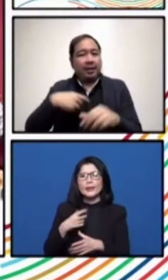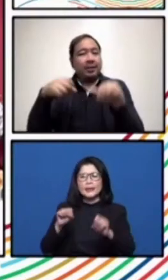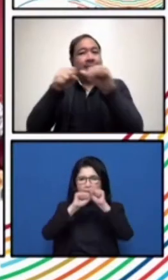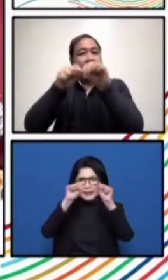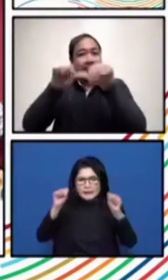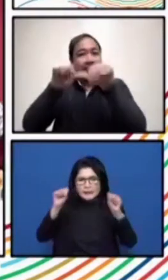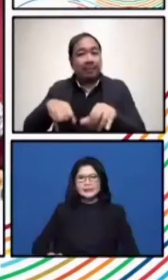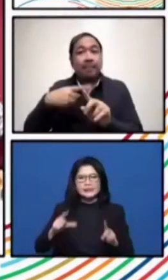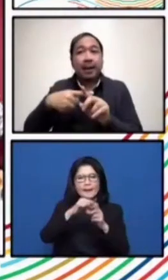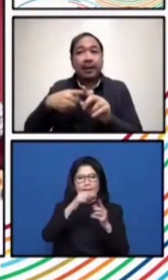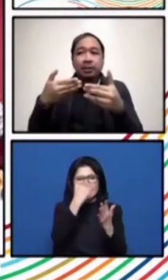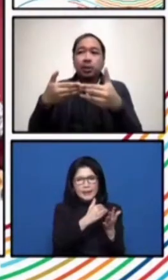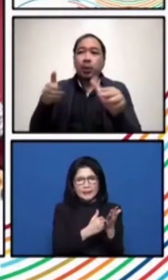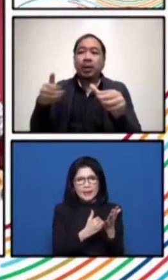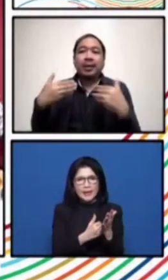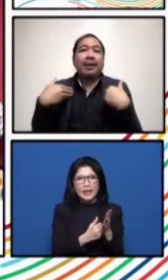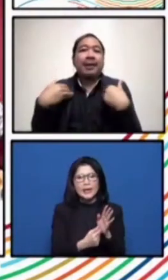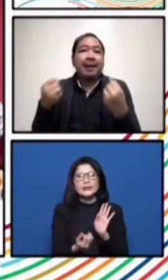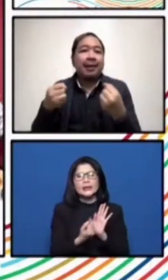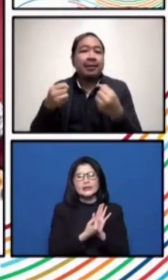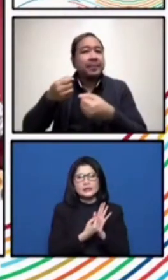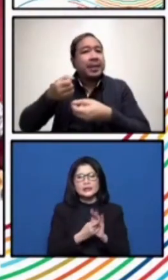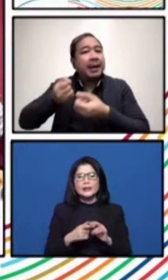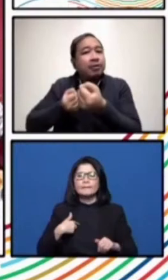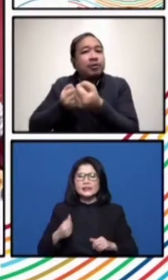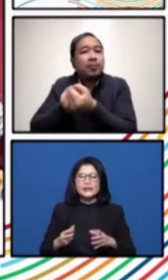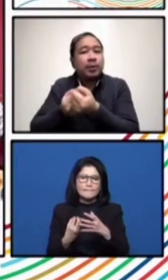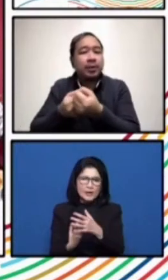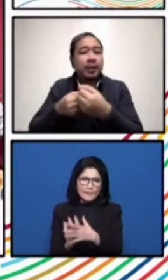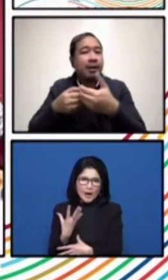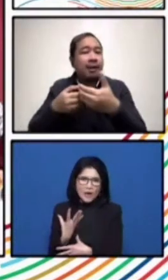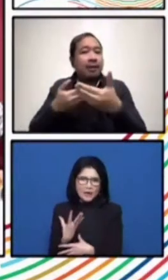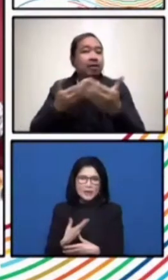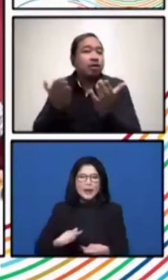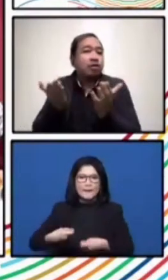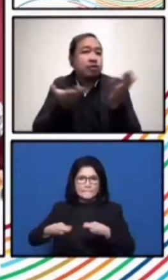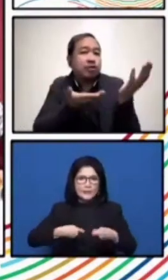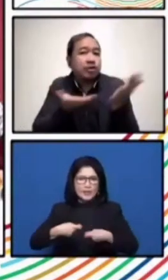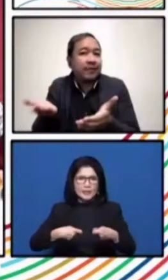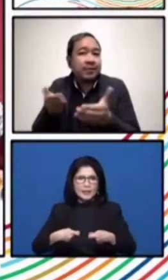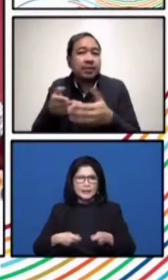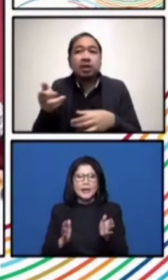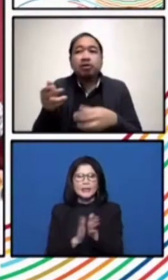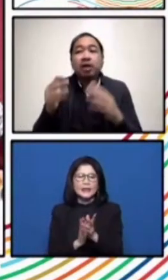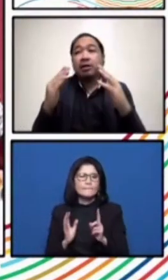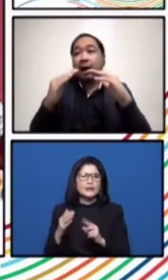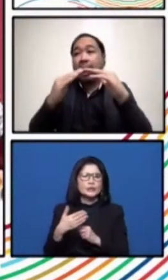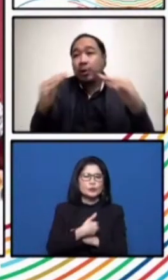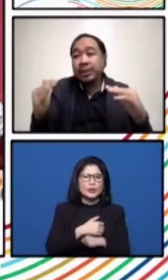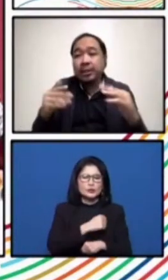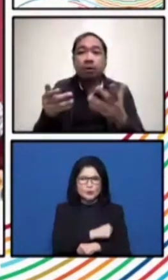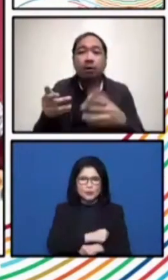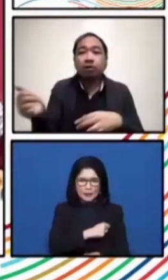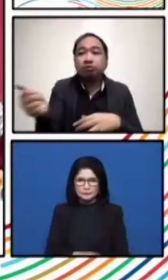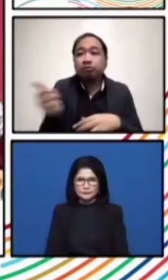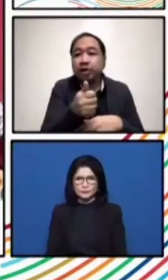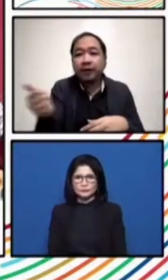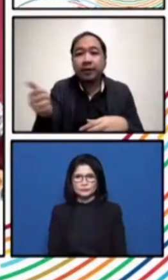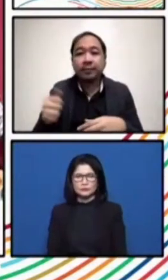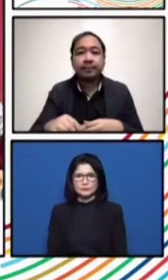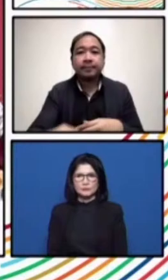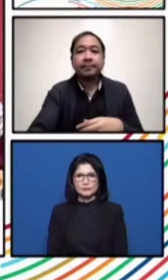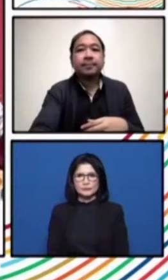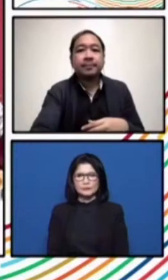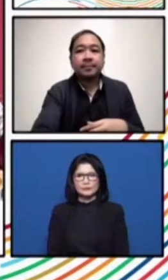Health and Care Services at transport and housing now let me turn to my friend Luisa